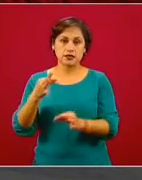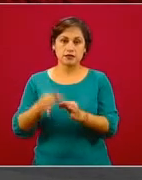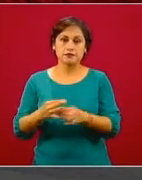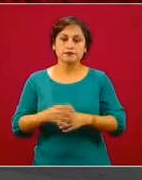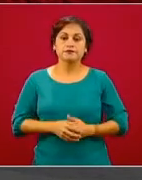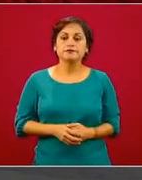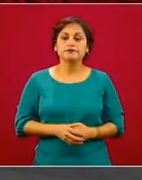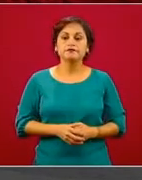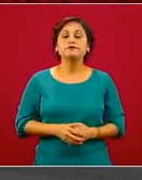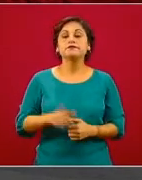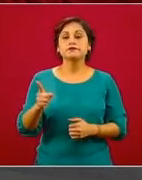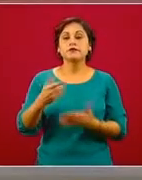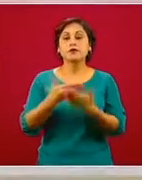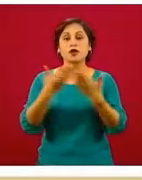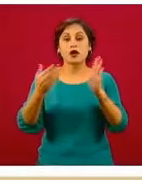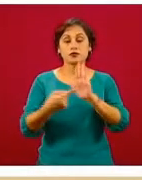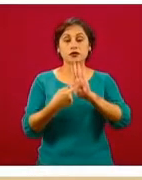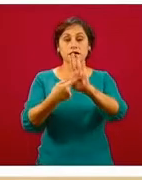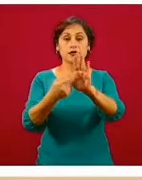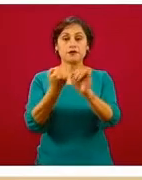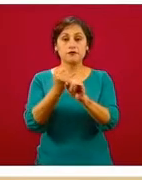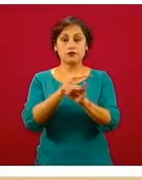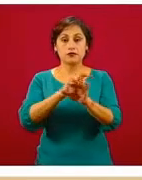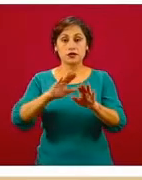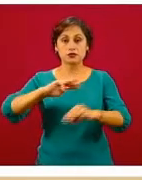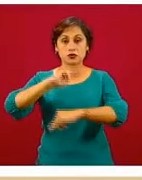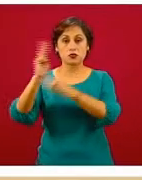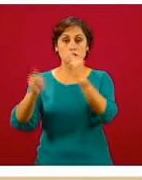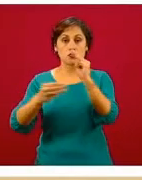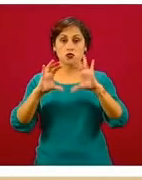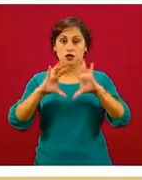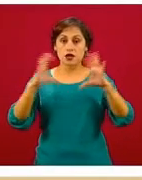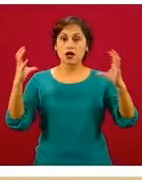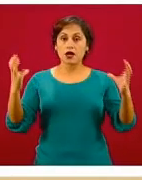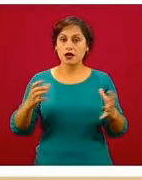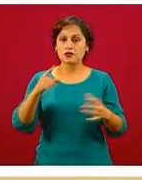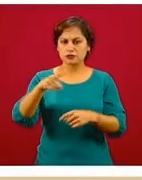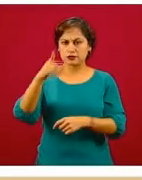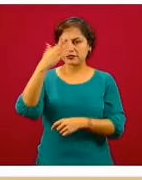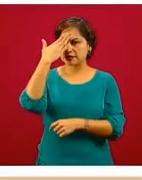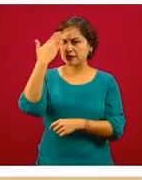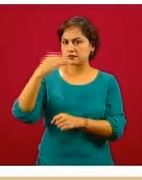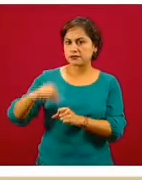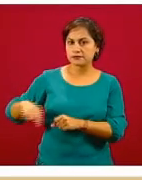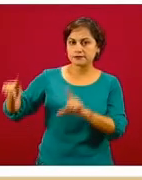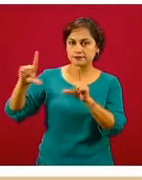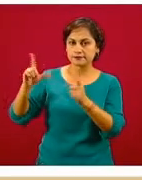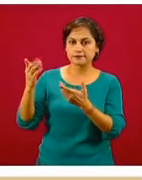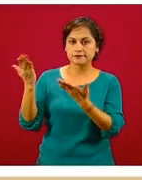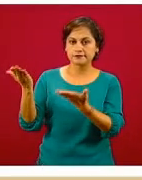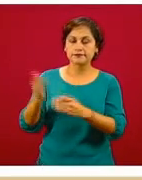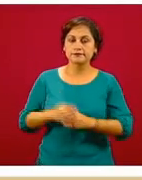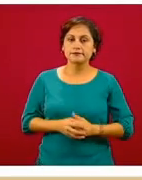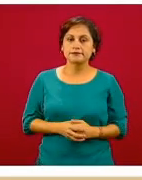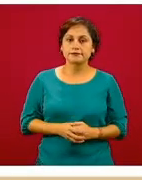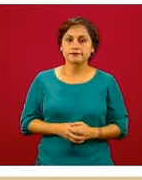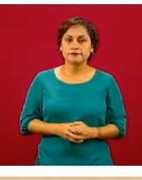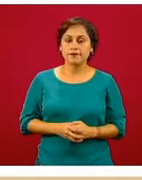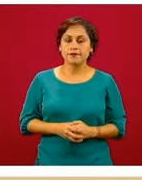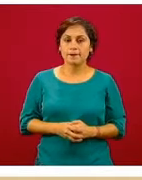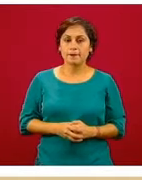in. So now let's look at the international picture. You are already all familiar with these